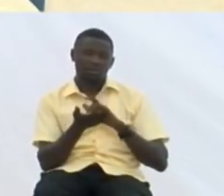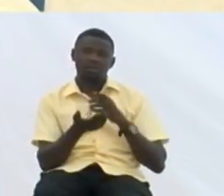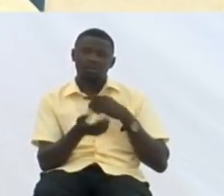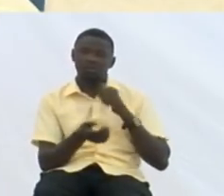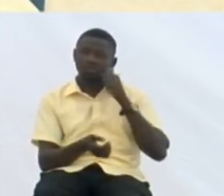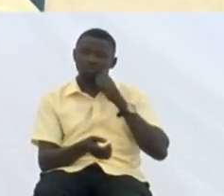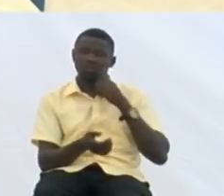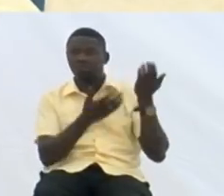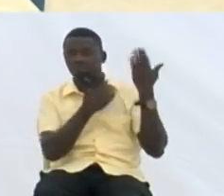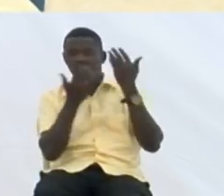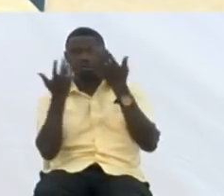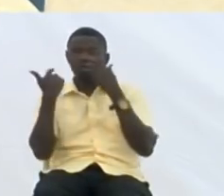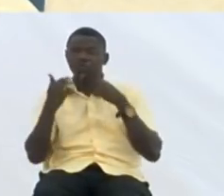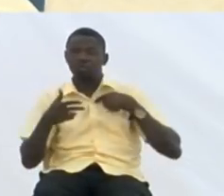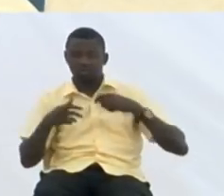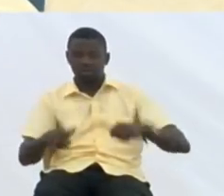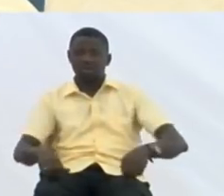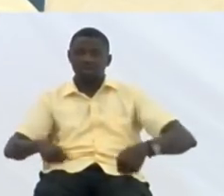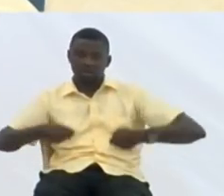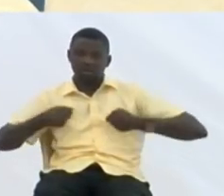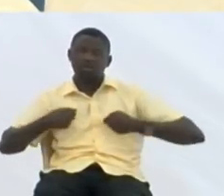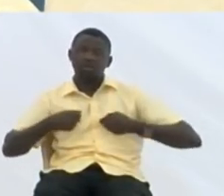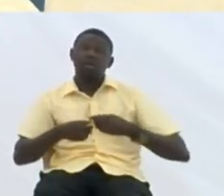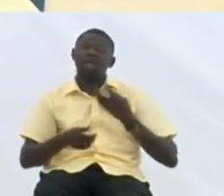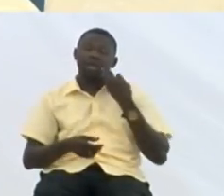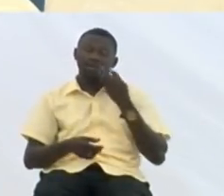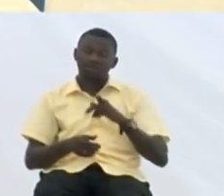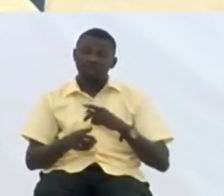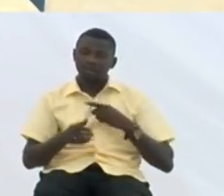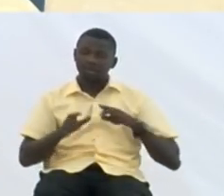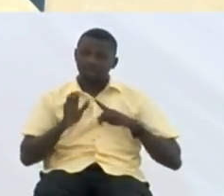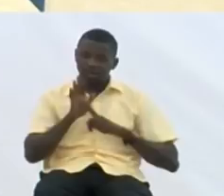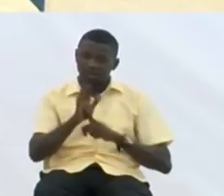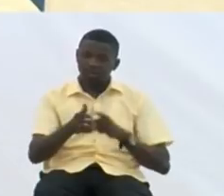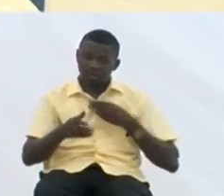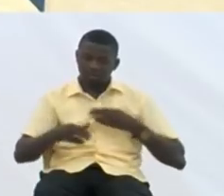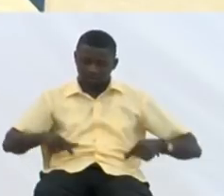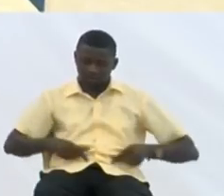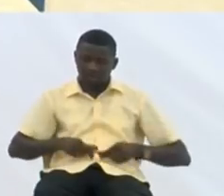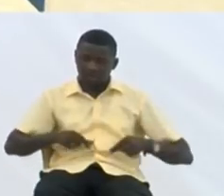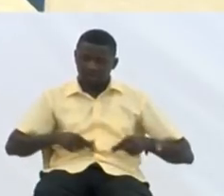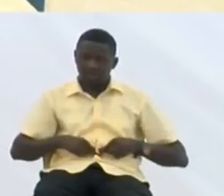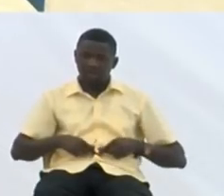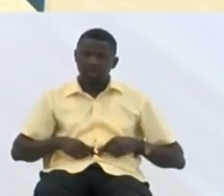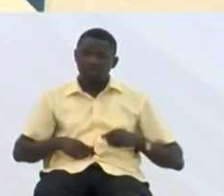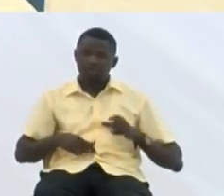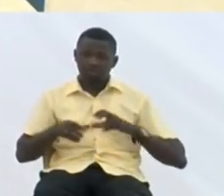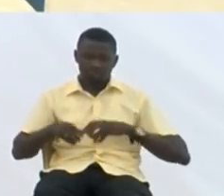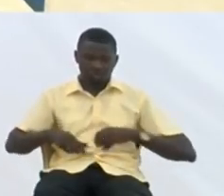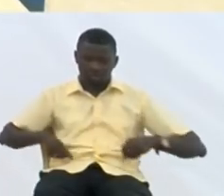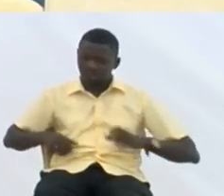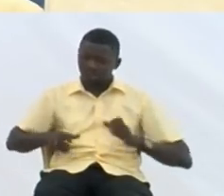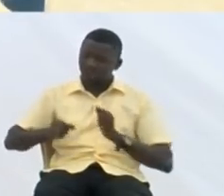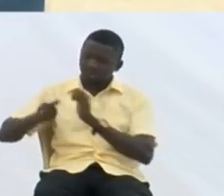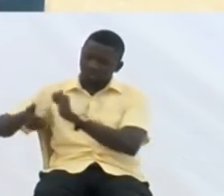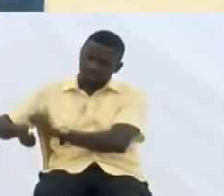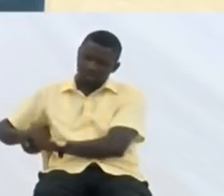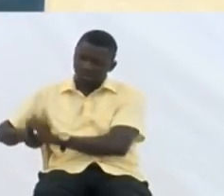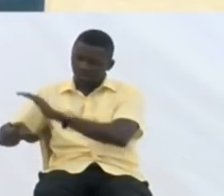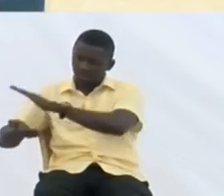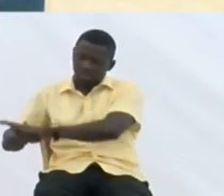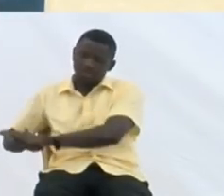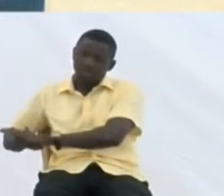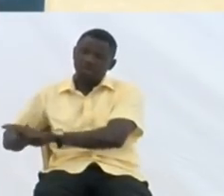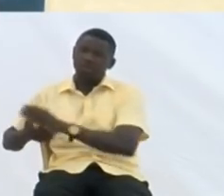your trousers. If at all you have any juju on you, you will remove that